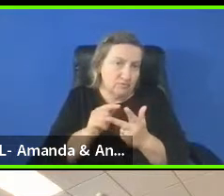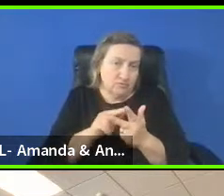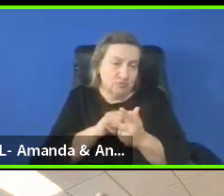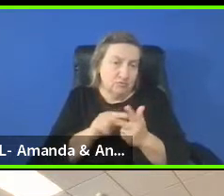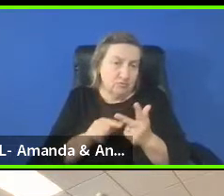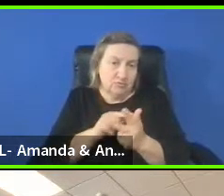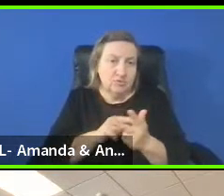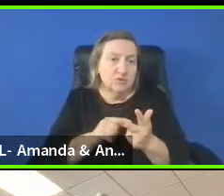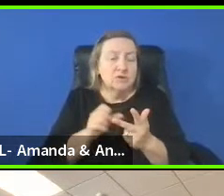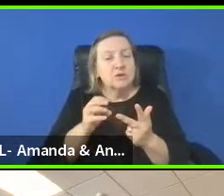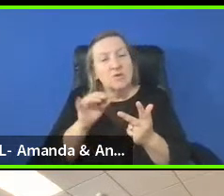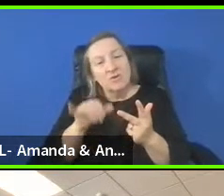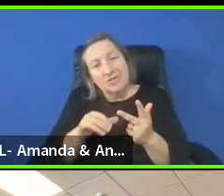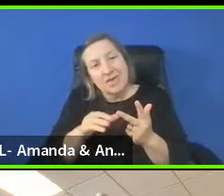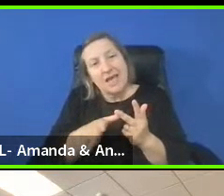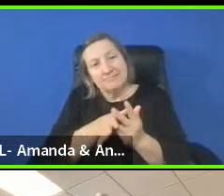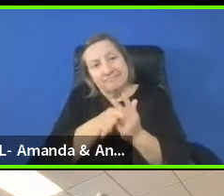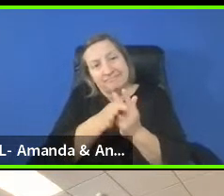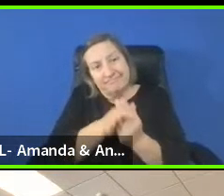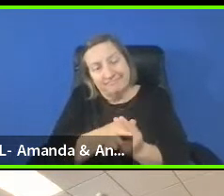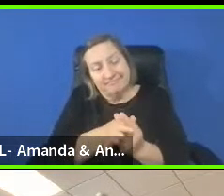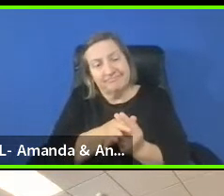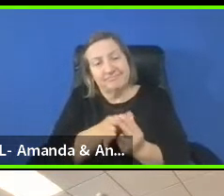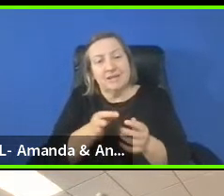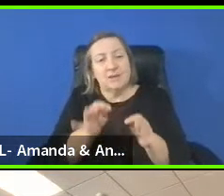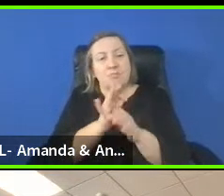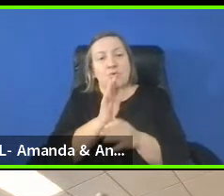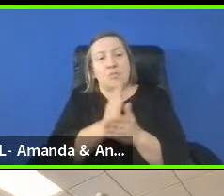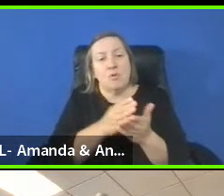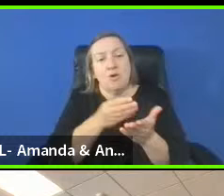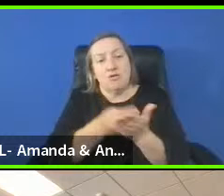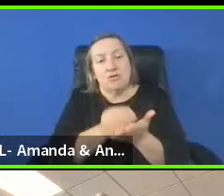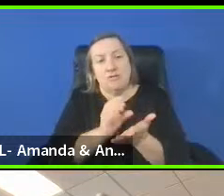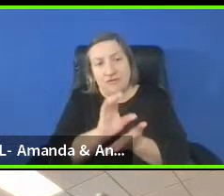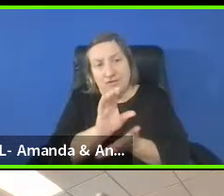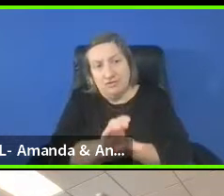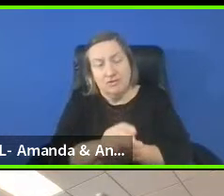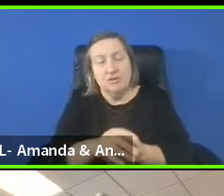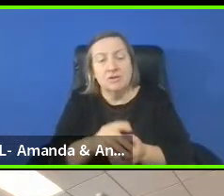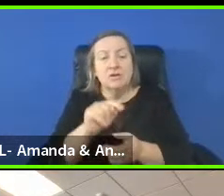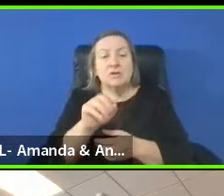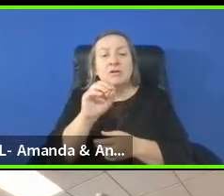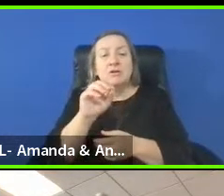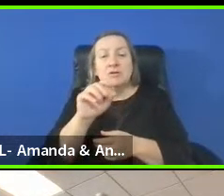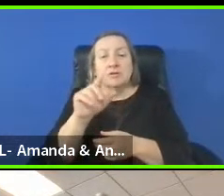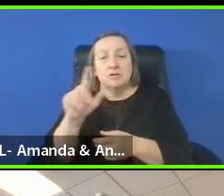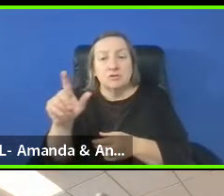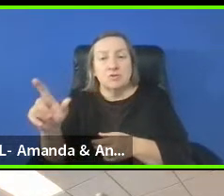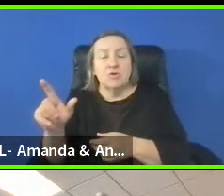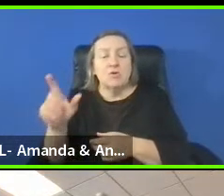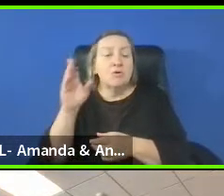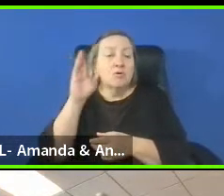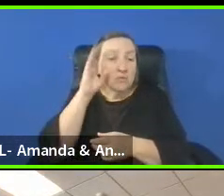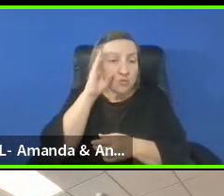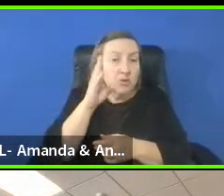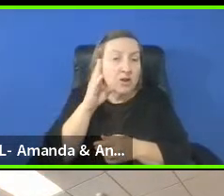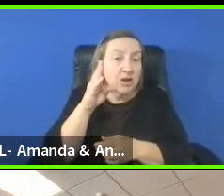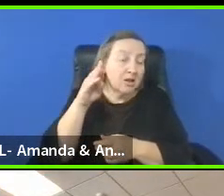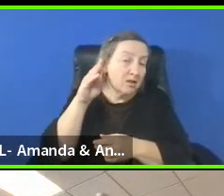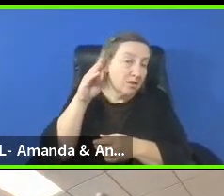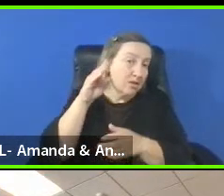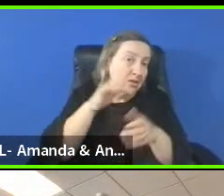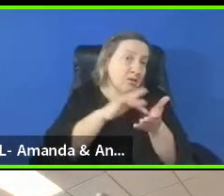So that is a key part of the funding, and tolling will also, while paying